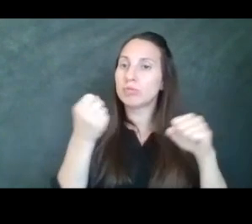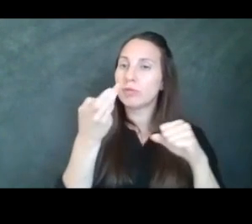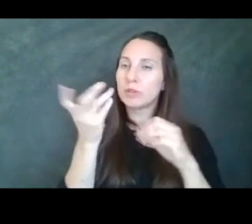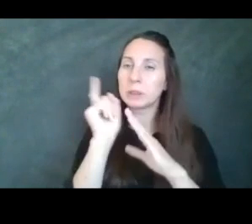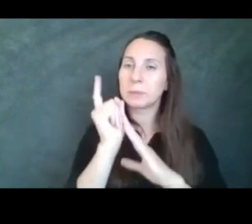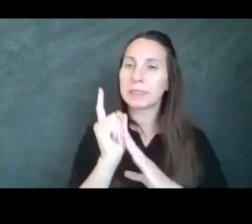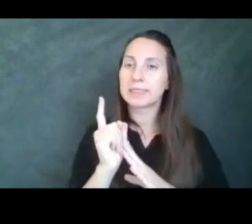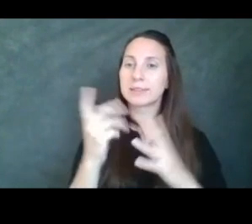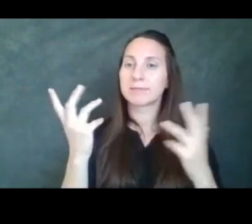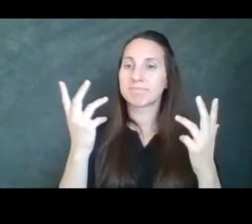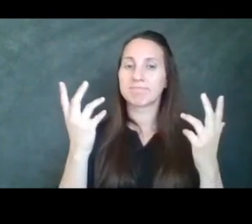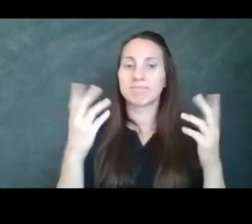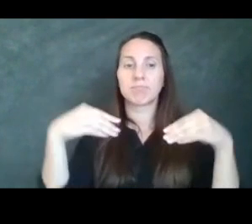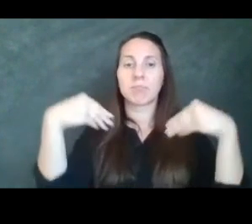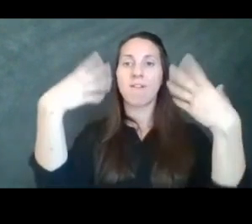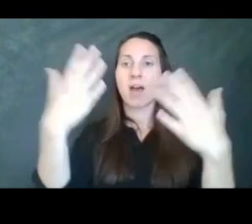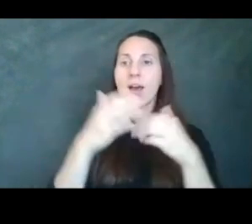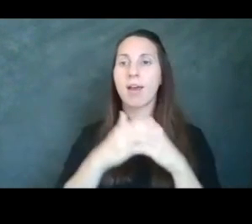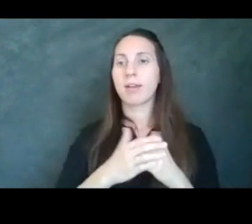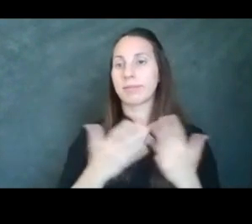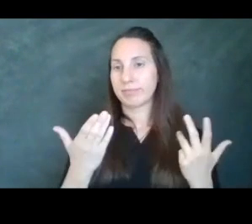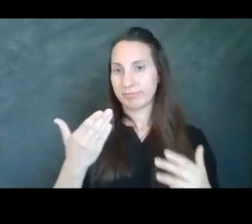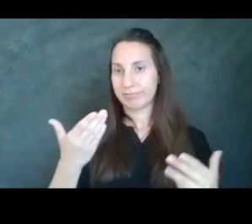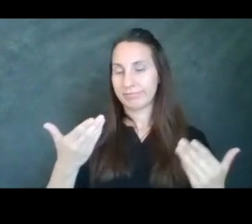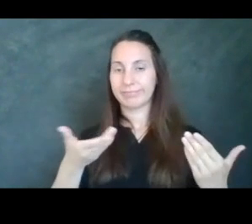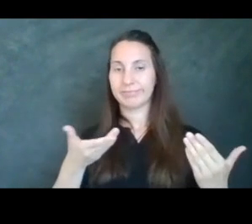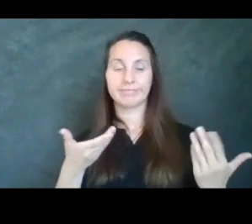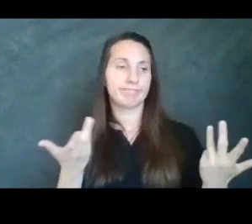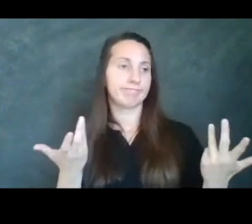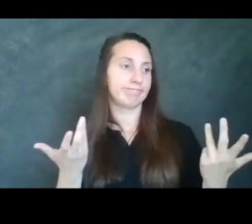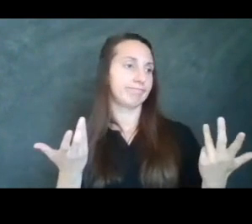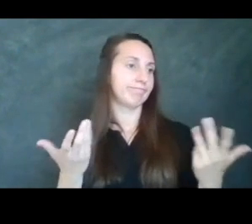provide an introduction.